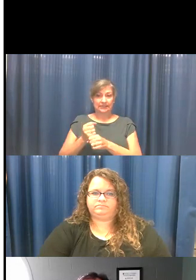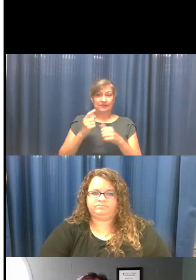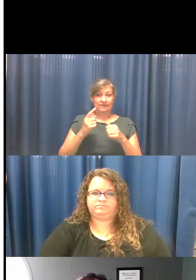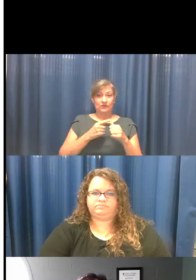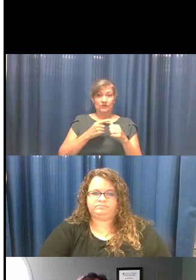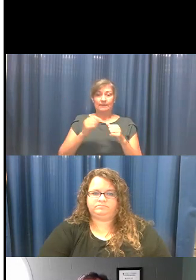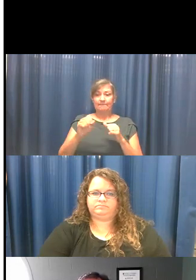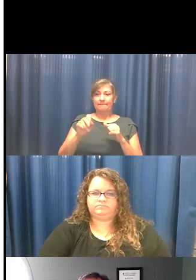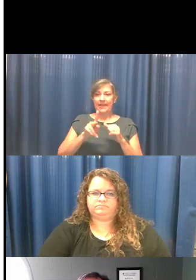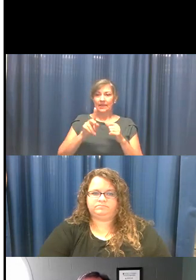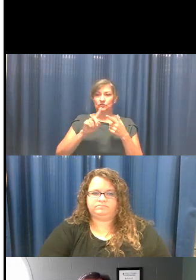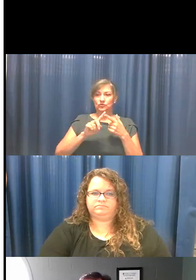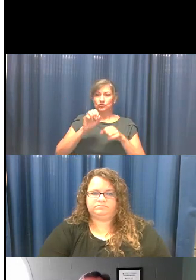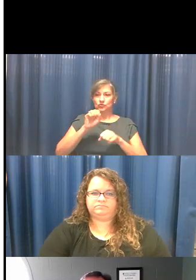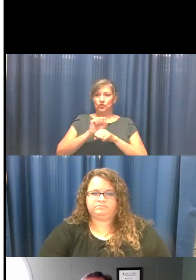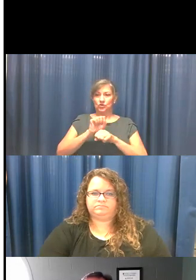called Back to Work, and it's